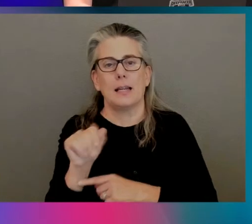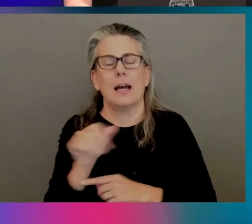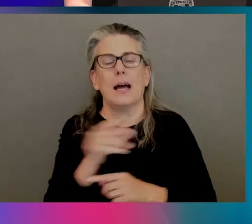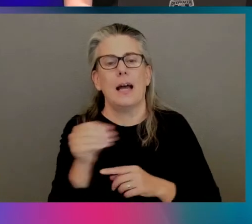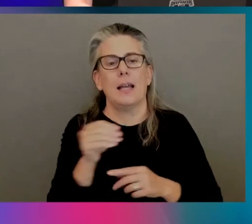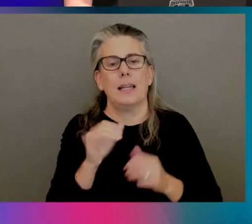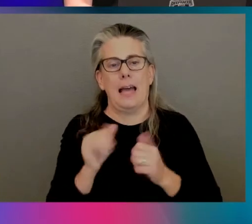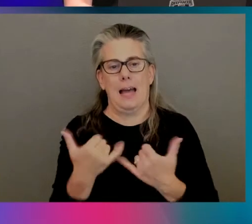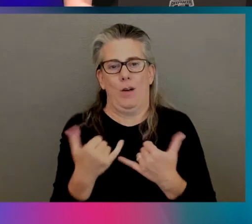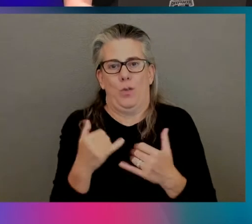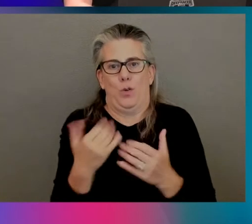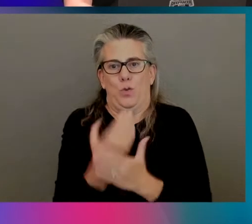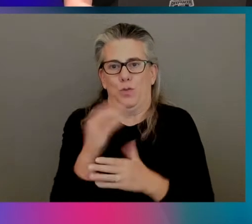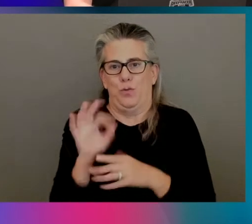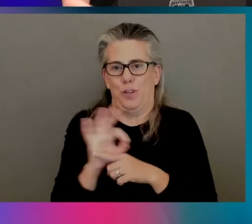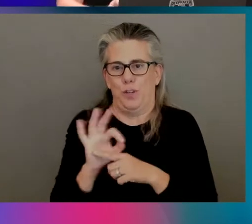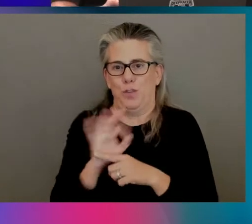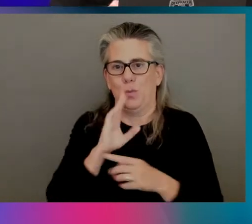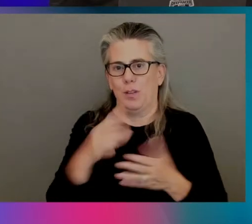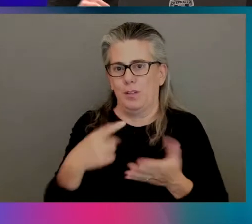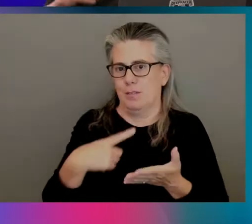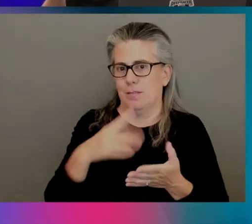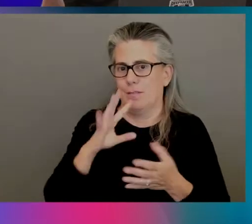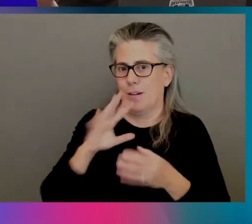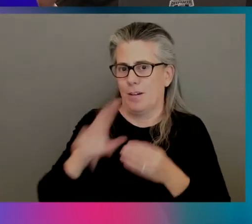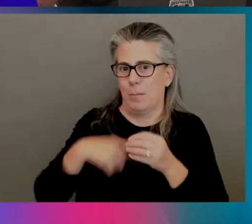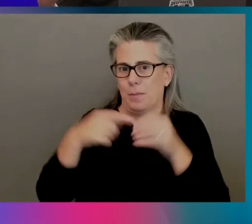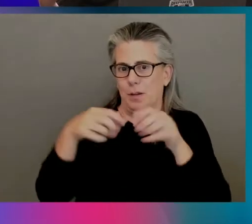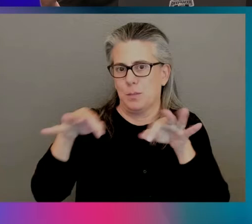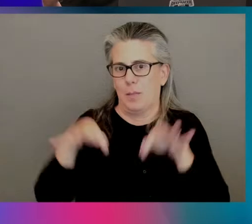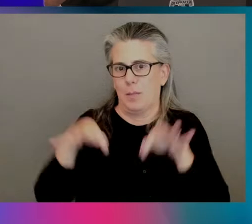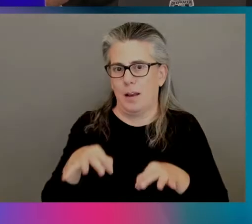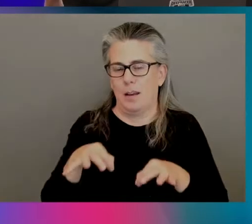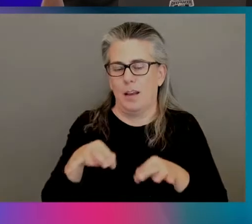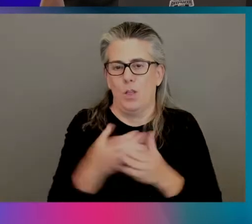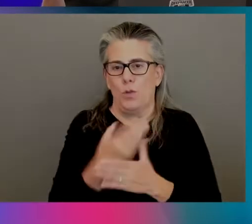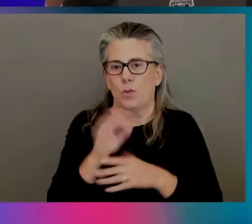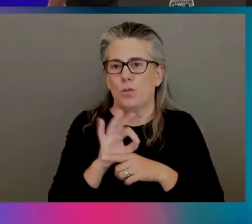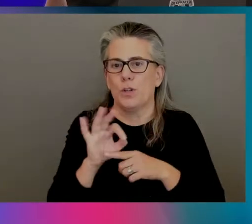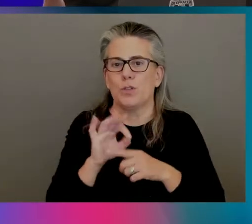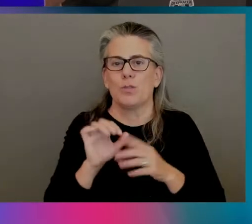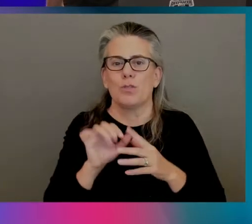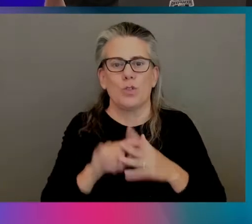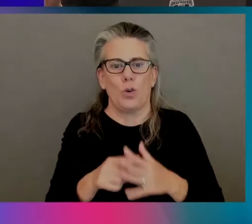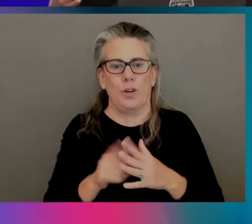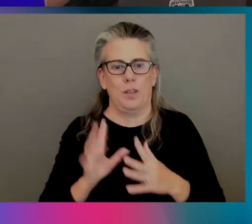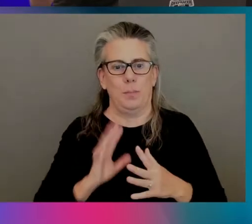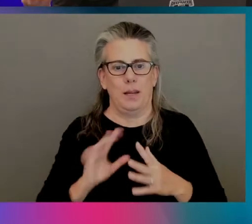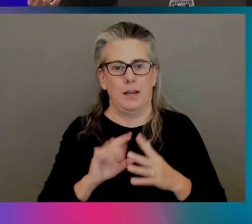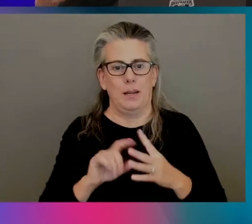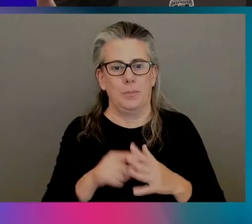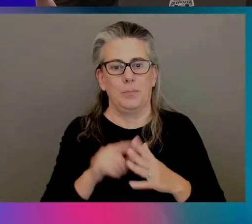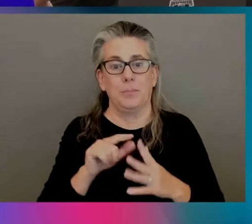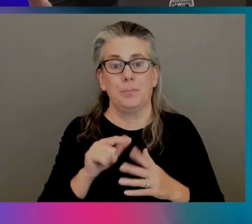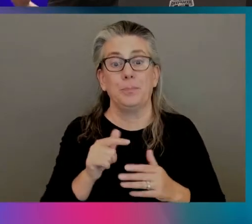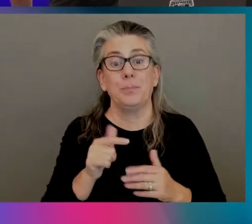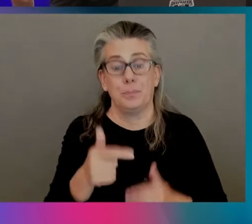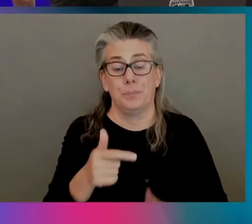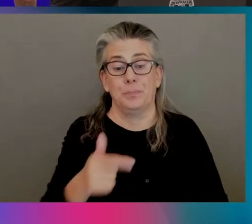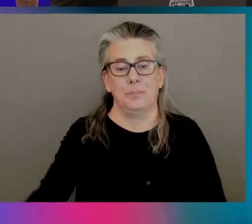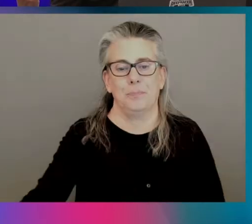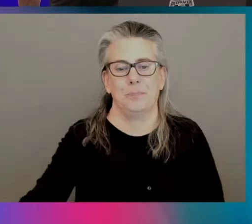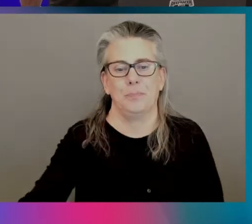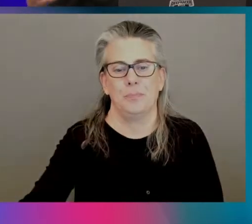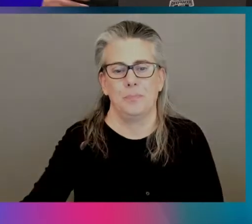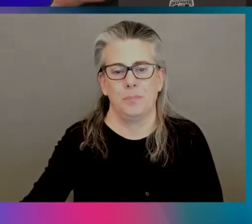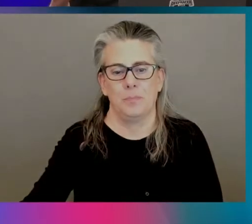talk about the feature that started it all, which was using unstructured text as an item